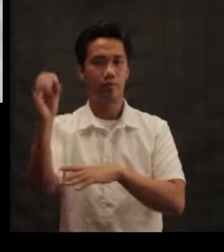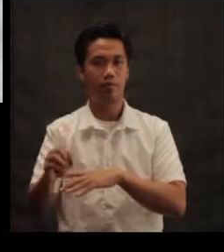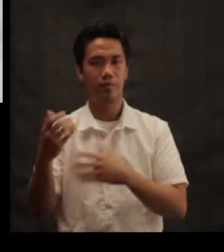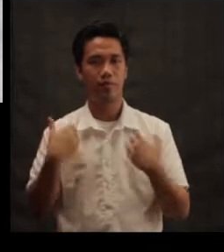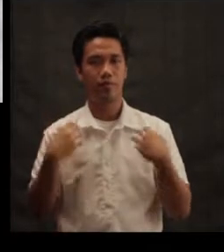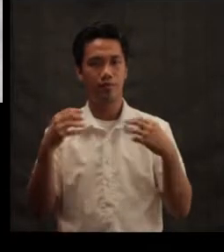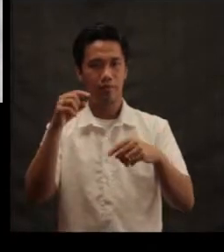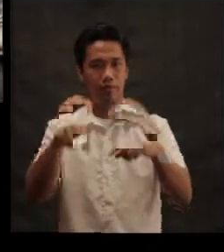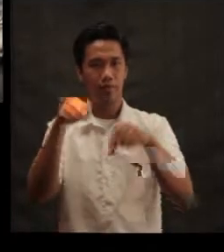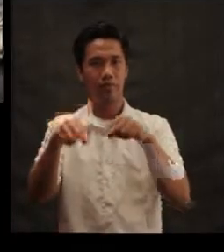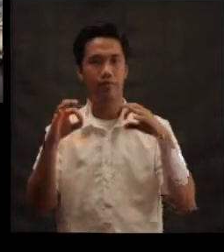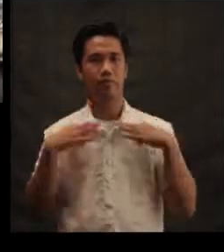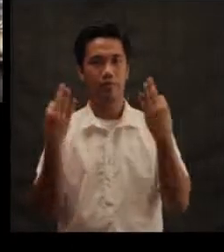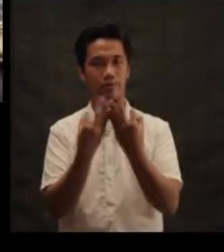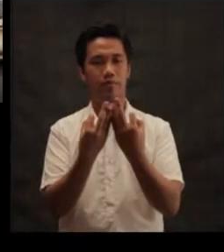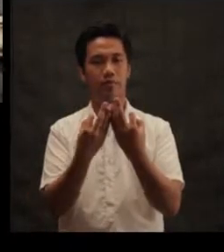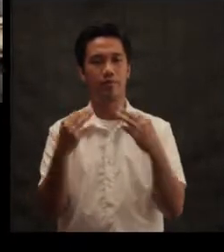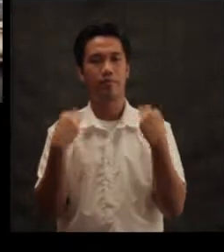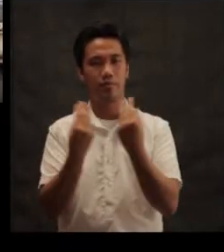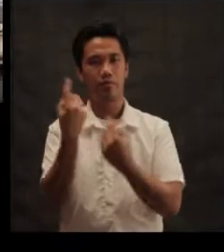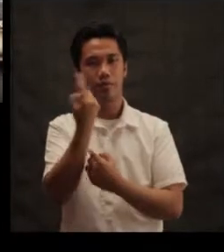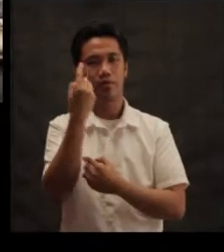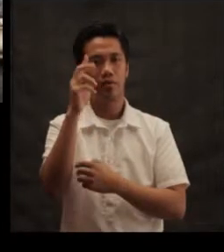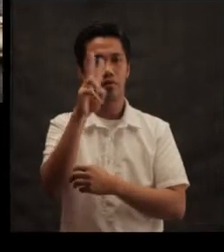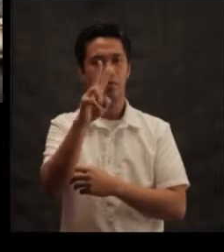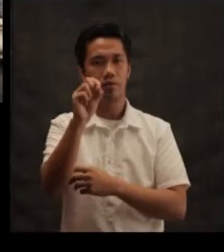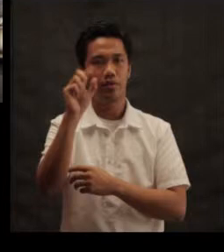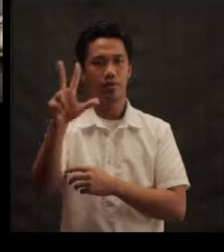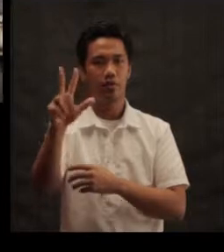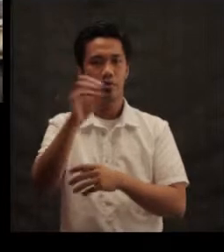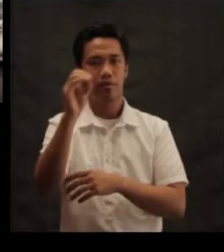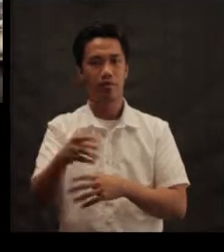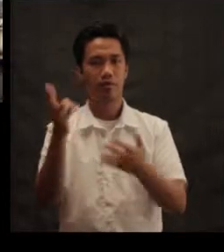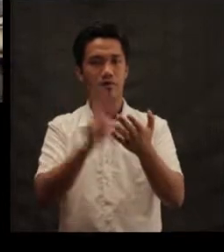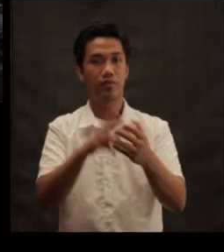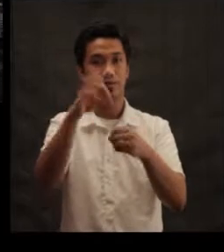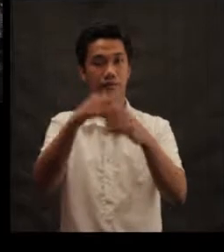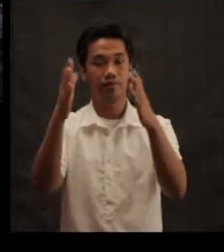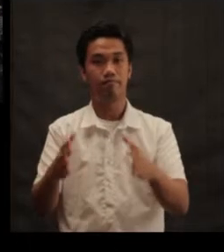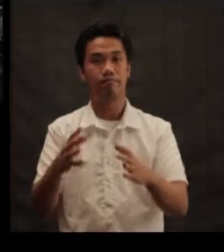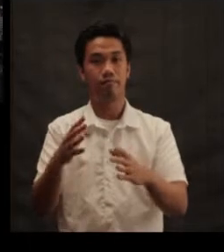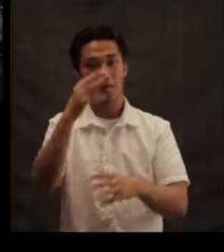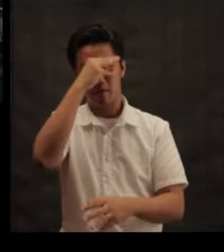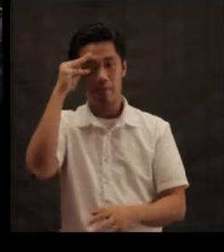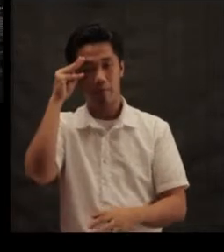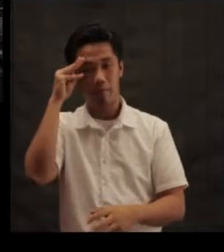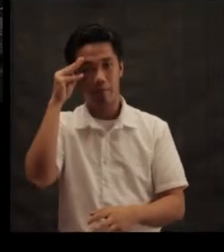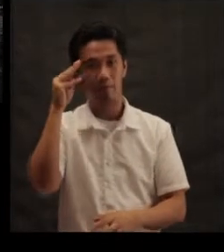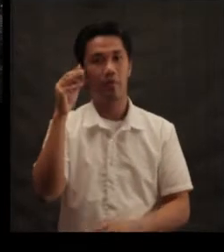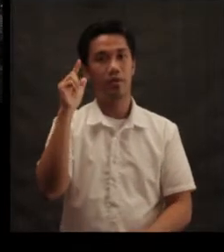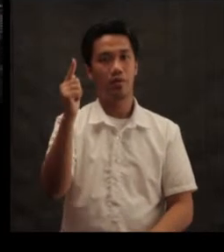may kapansanan. Sa bilang na ito, higit sa 2% ang registered voters. Noong eleksyon ng Mayo